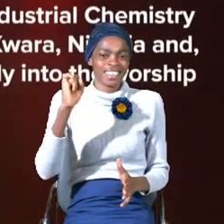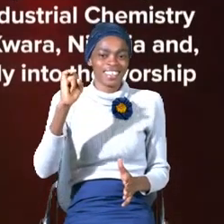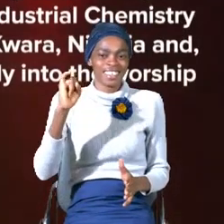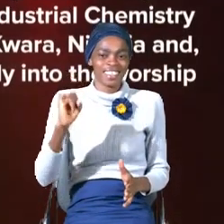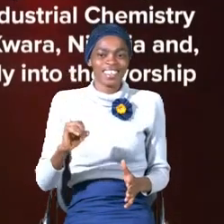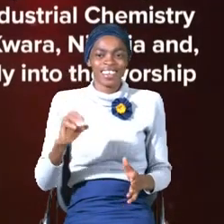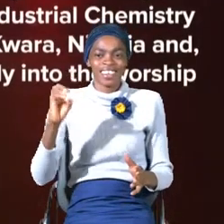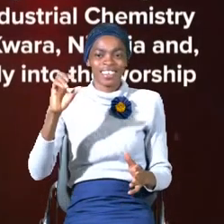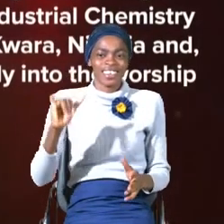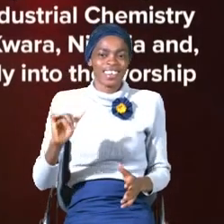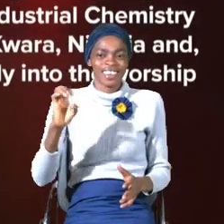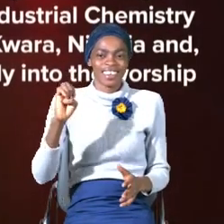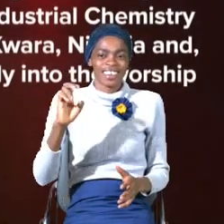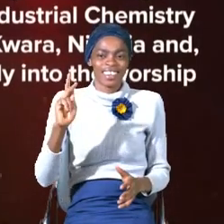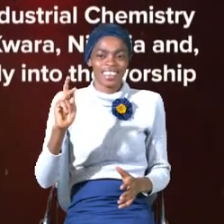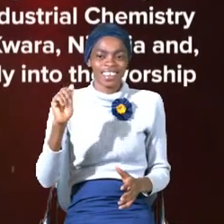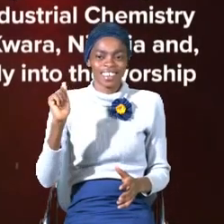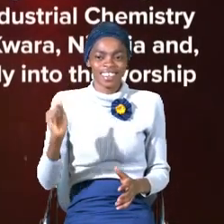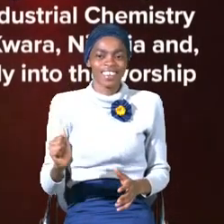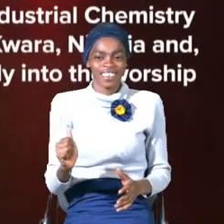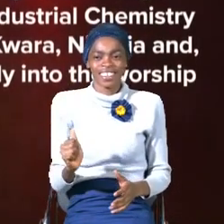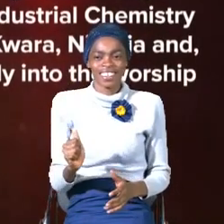Oyekan.